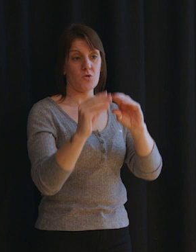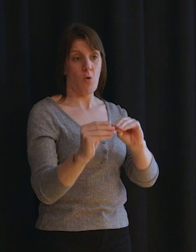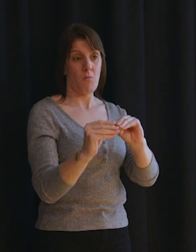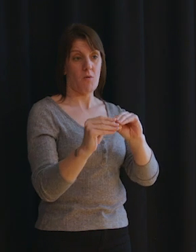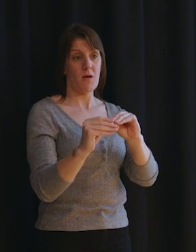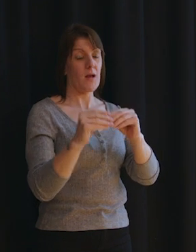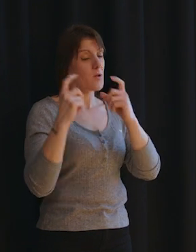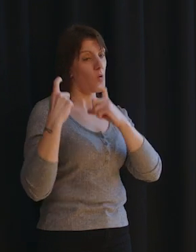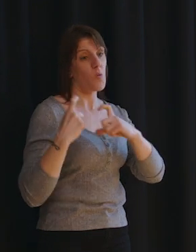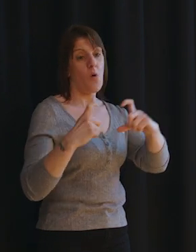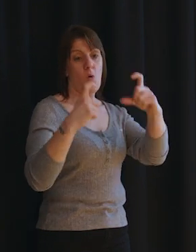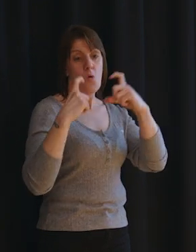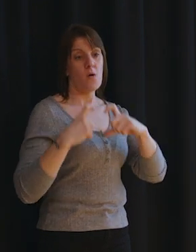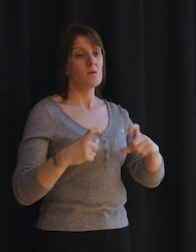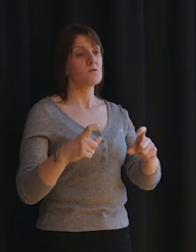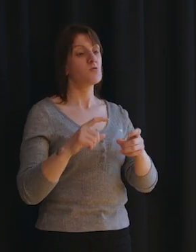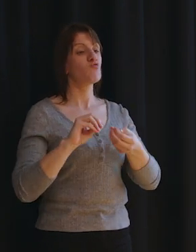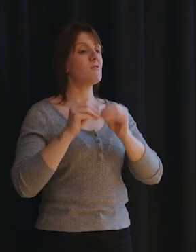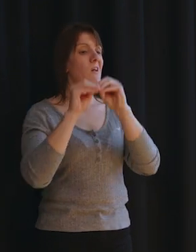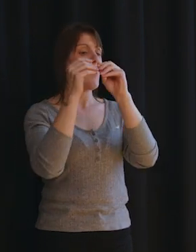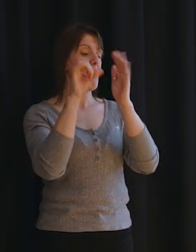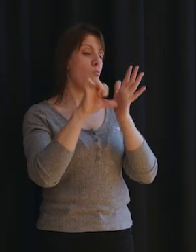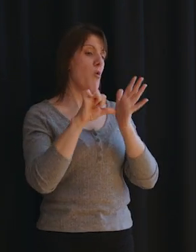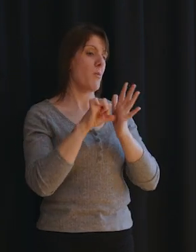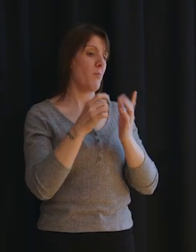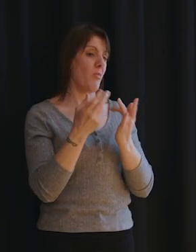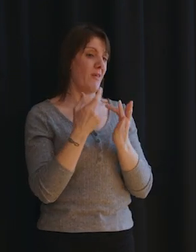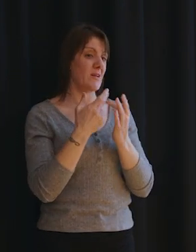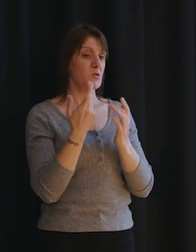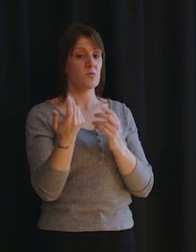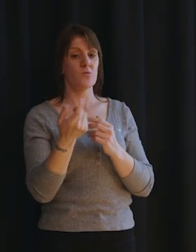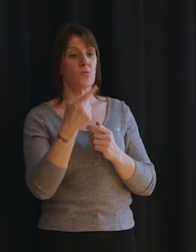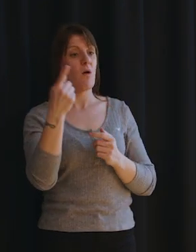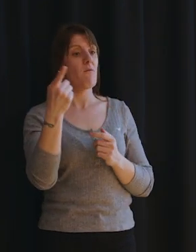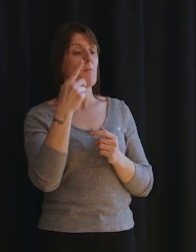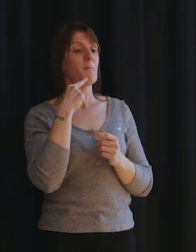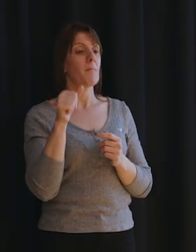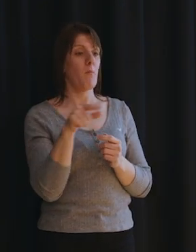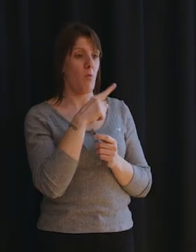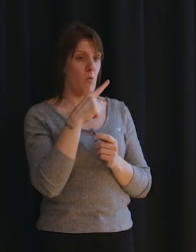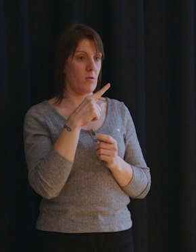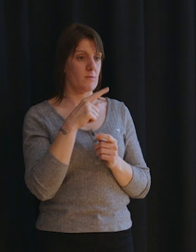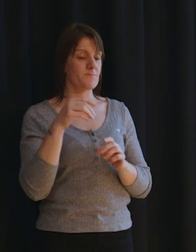go on to cause kind of problematic for them or other people as well. Okay.